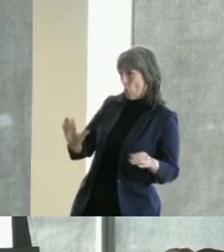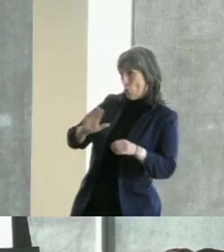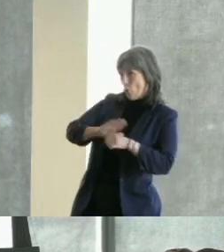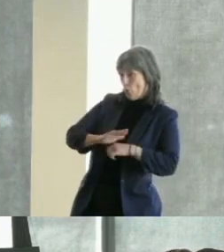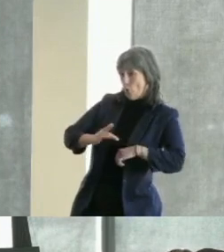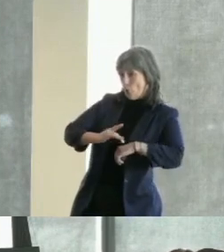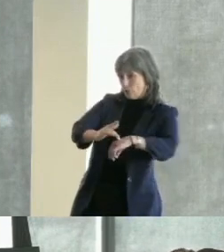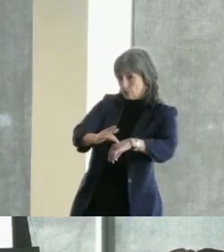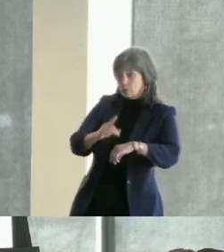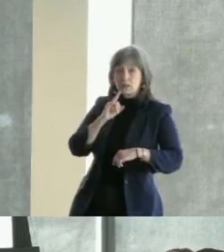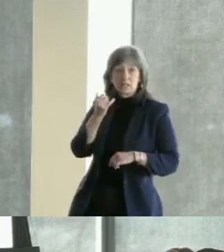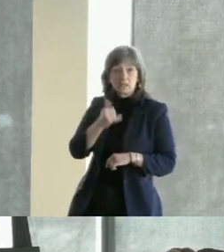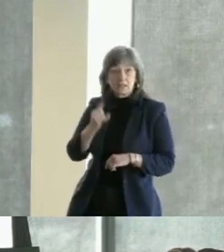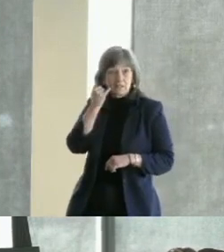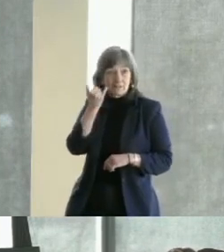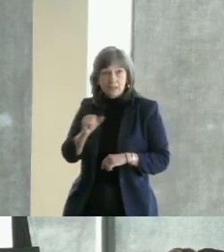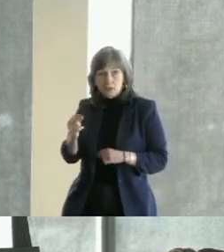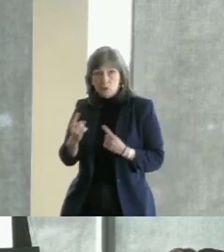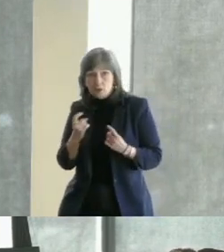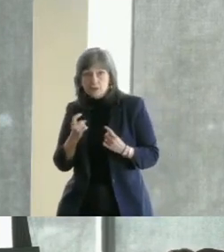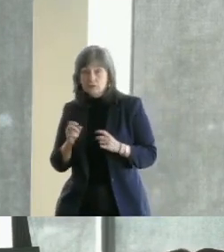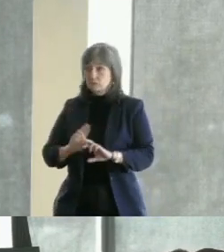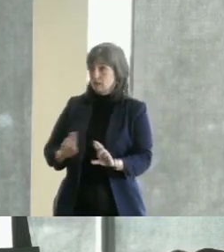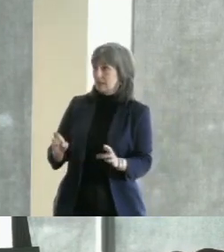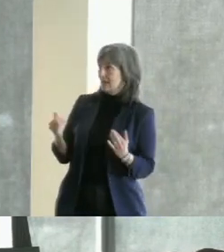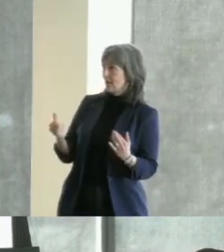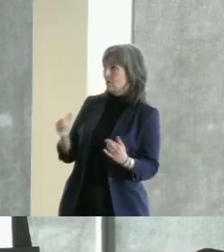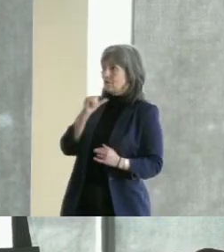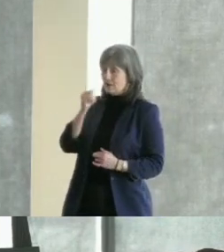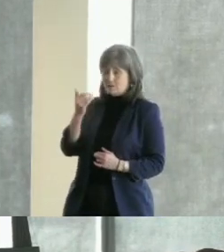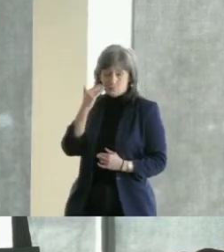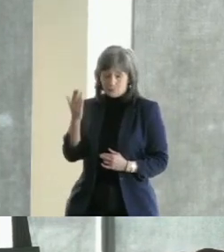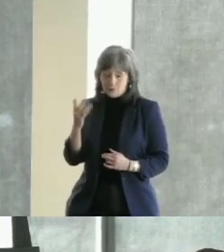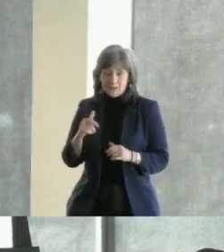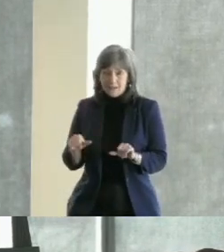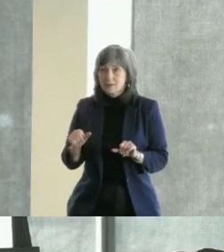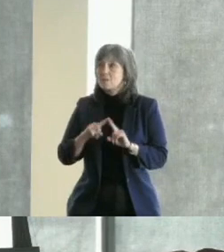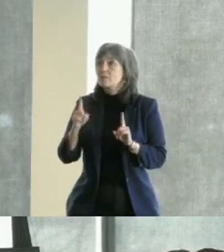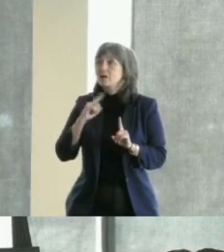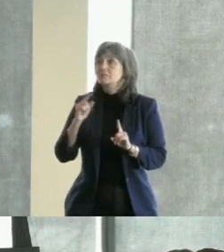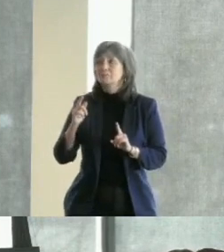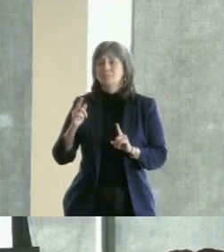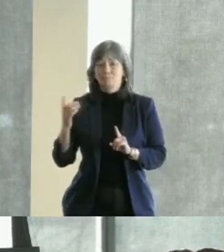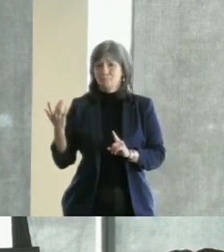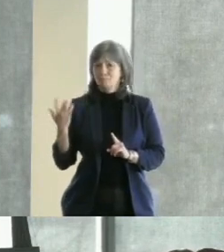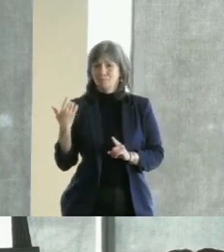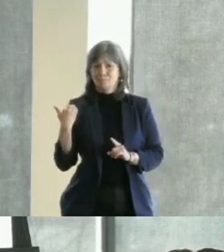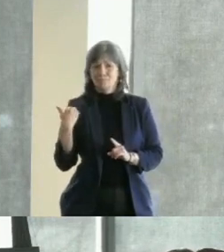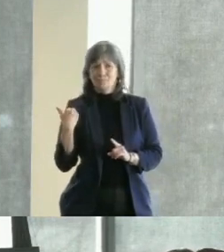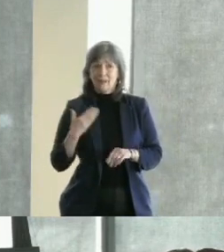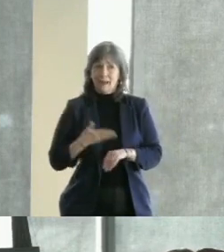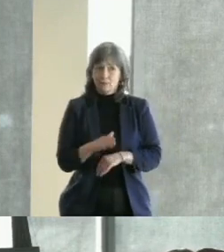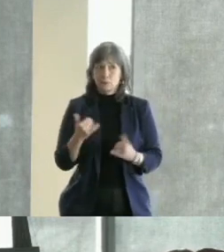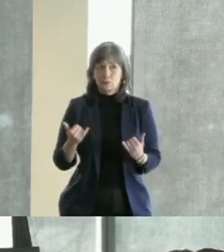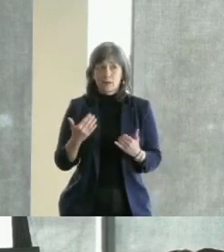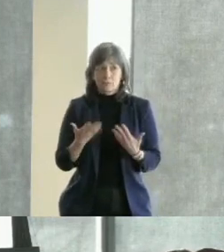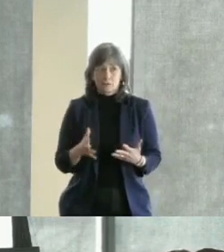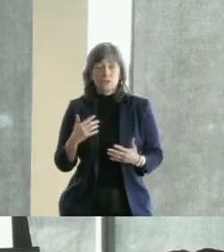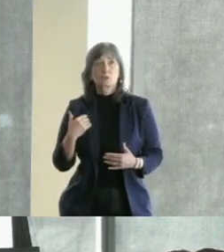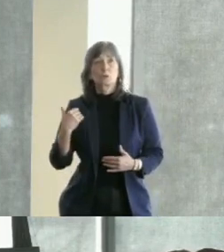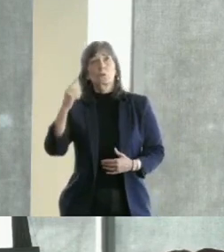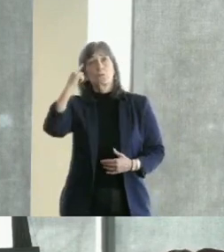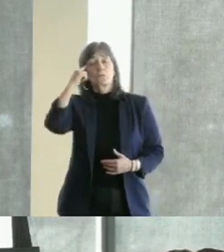do have any questions, you might not necessarily have them right now, but please don't hesitate to reach out after today if you